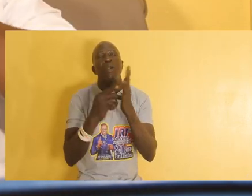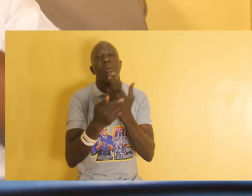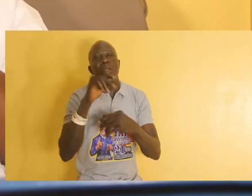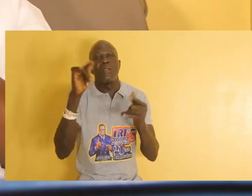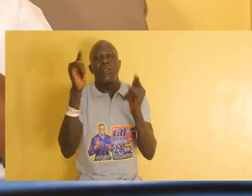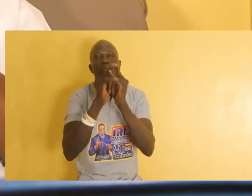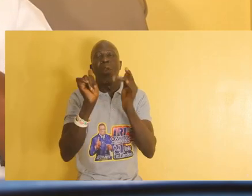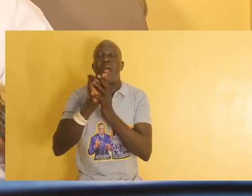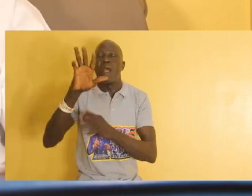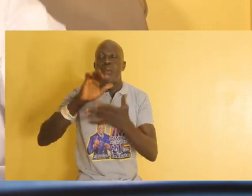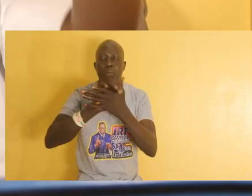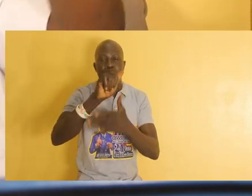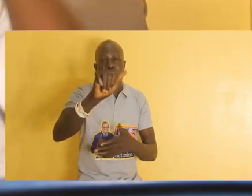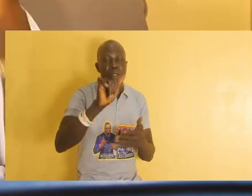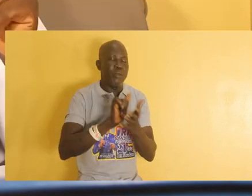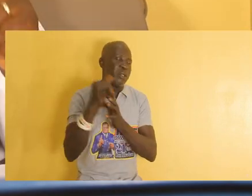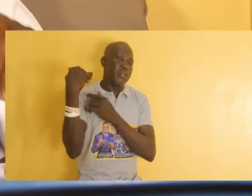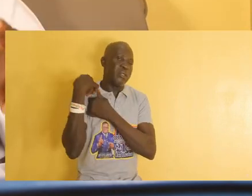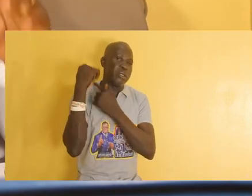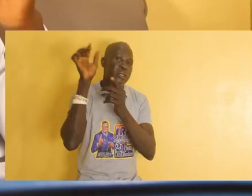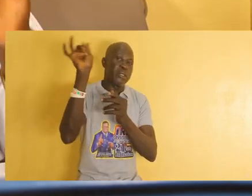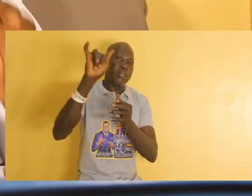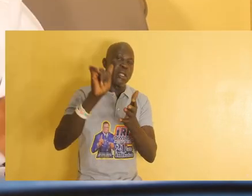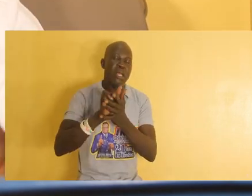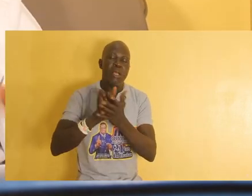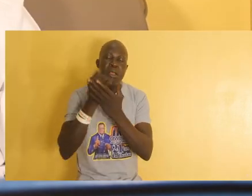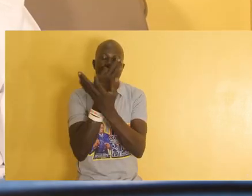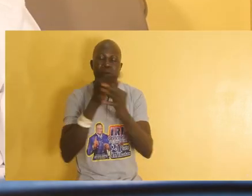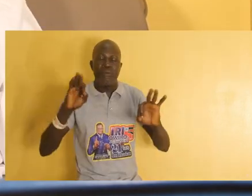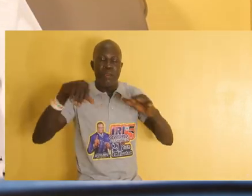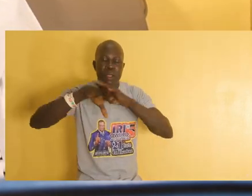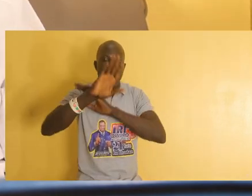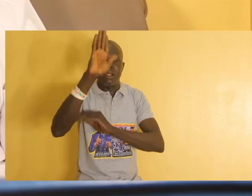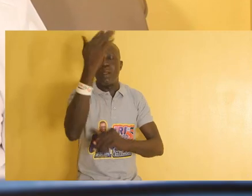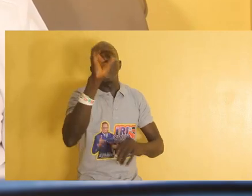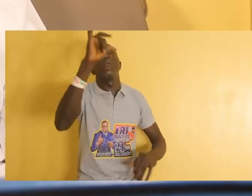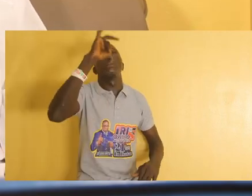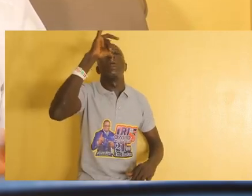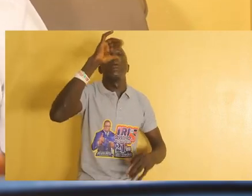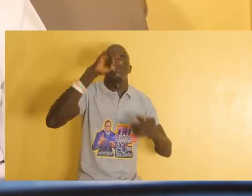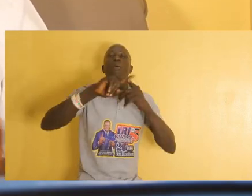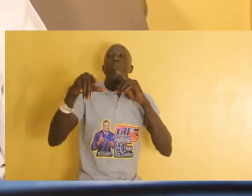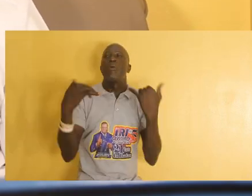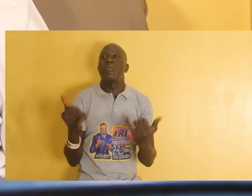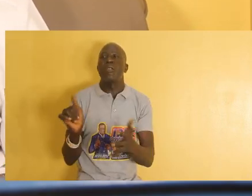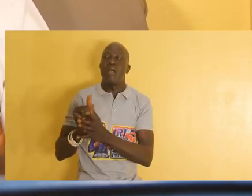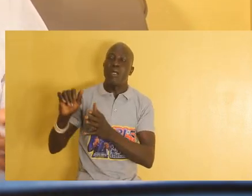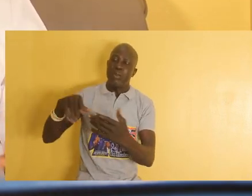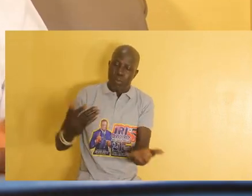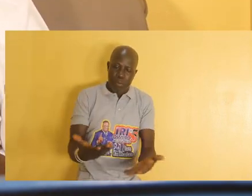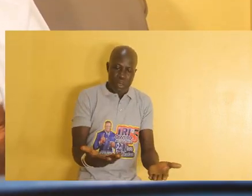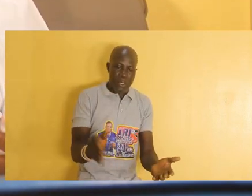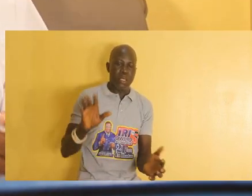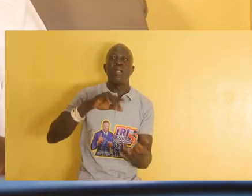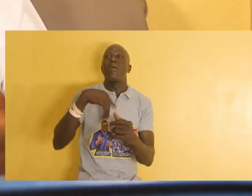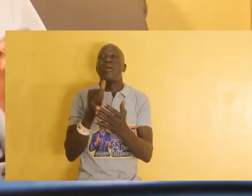at the Fakbe, and he believed. Since then, he was free from drinking alcohol. But present as I'm talking to